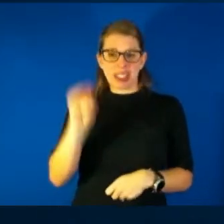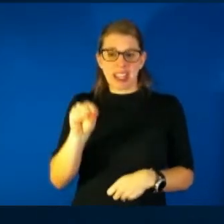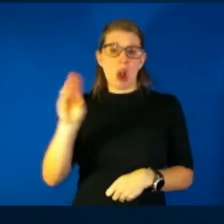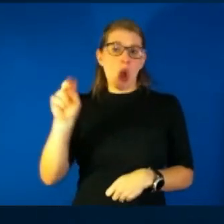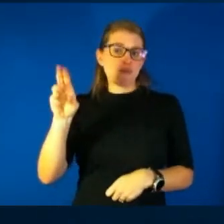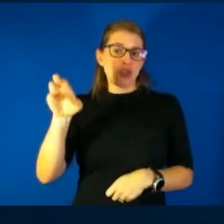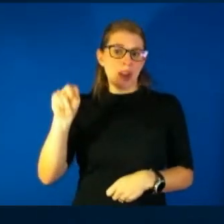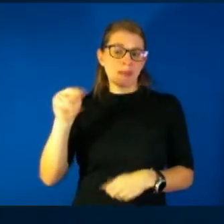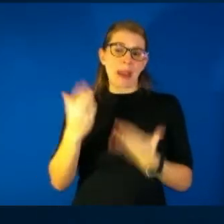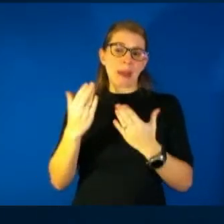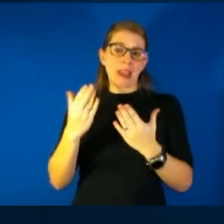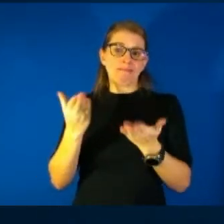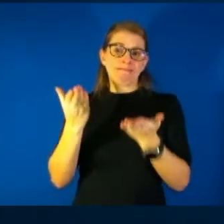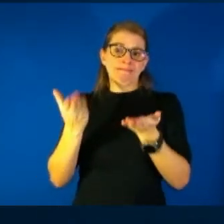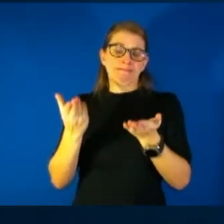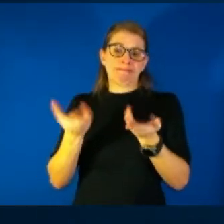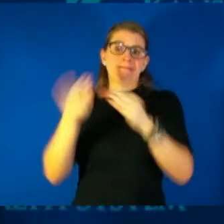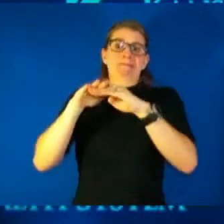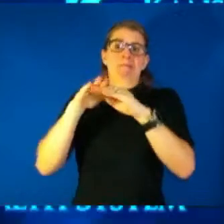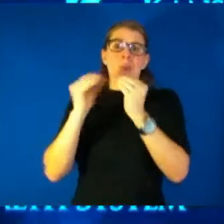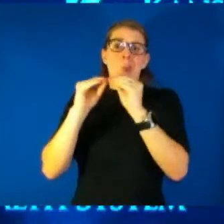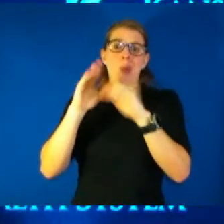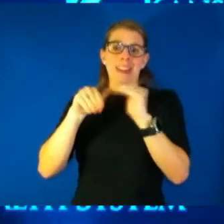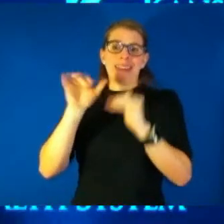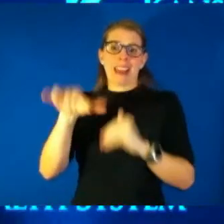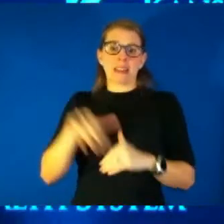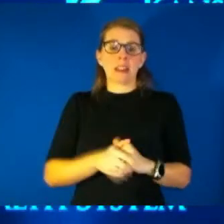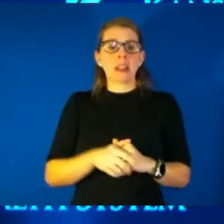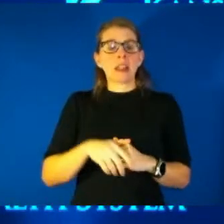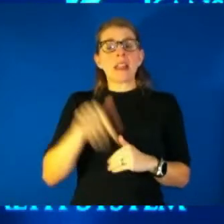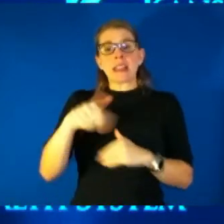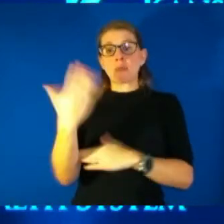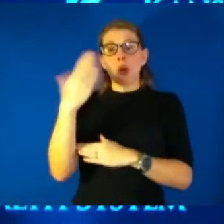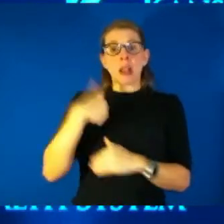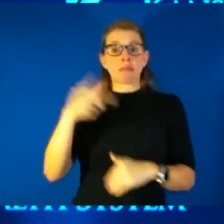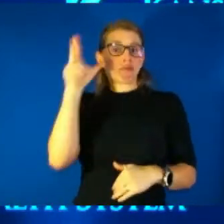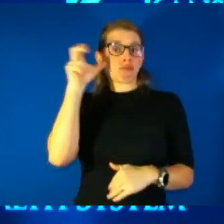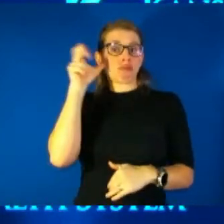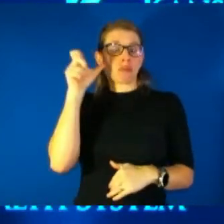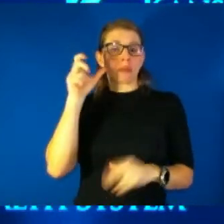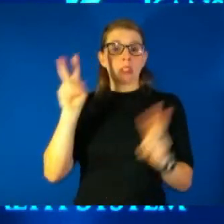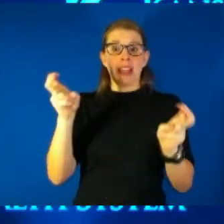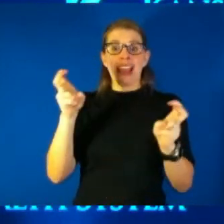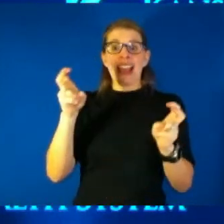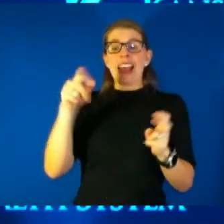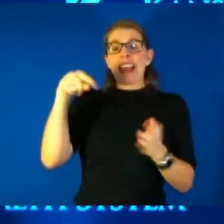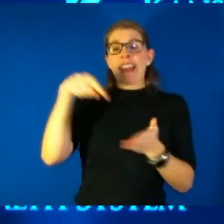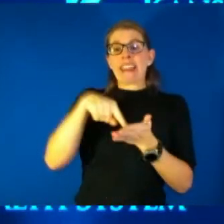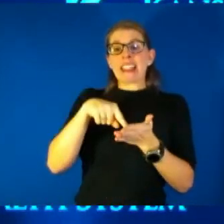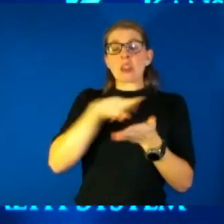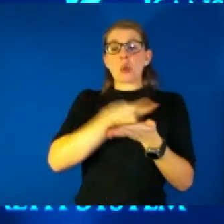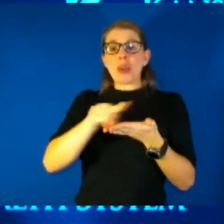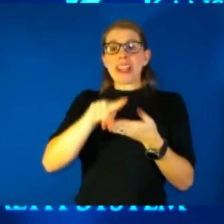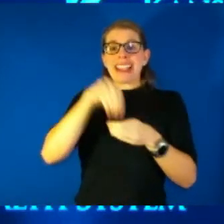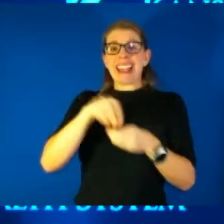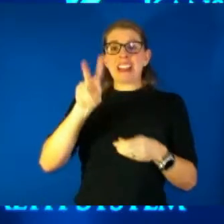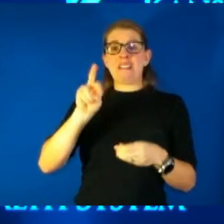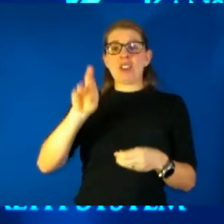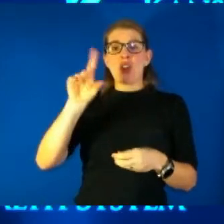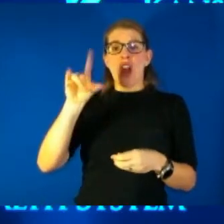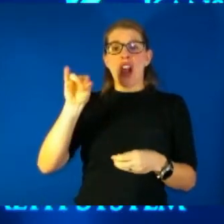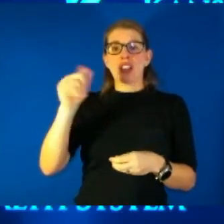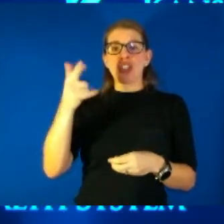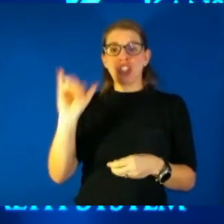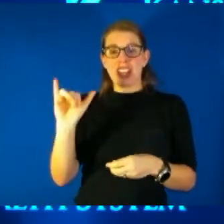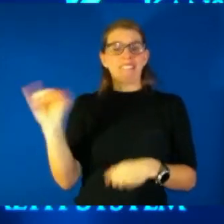that. I was listening this morning talk to This Week in Virology, and they had one of their infectious disease experts on,